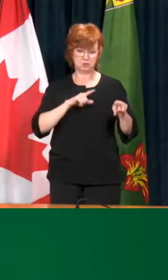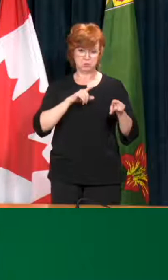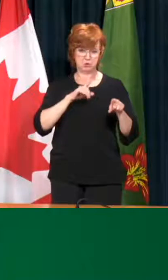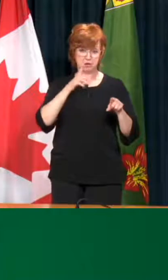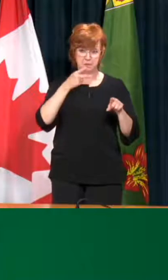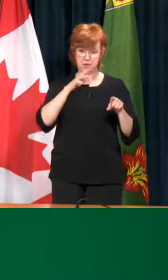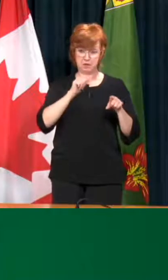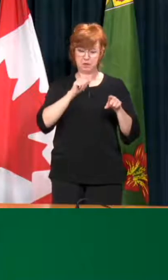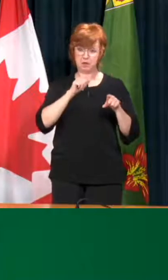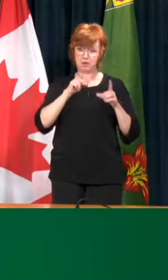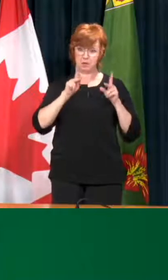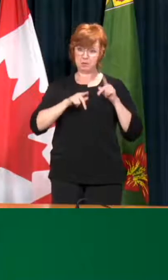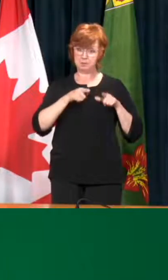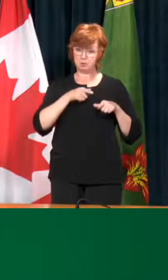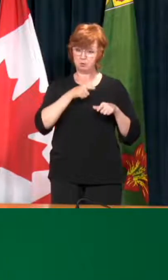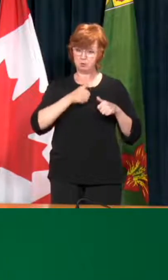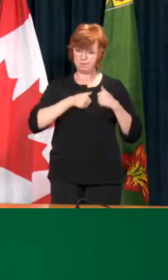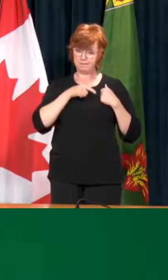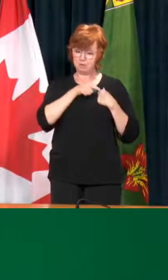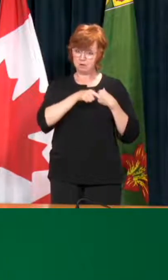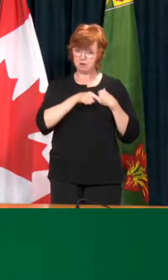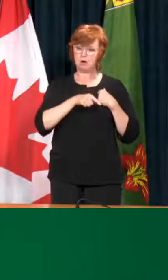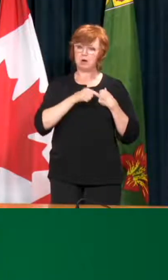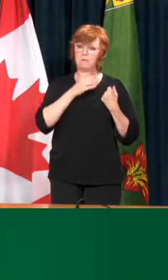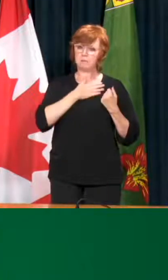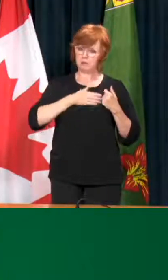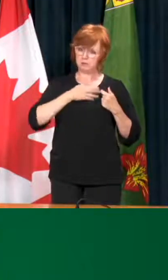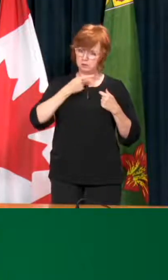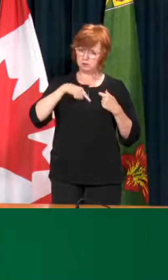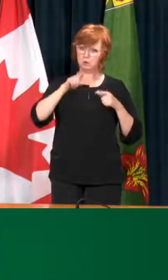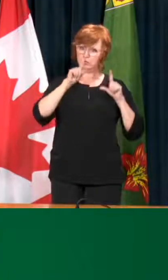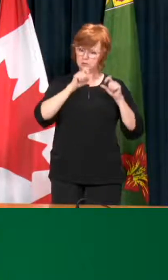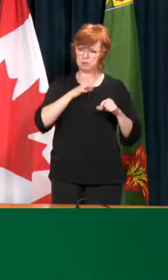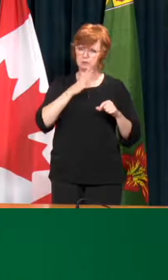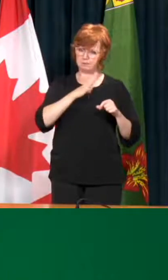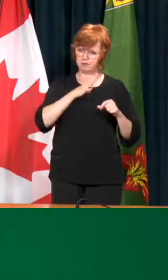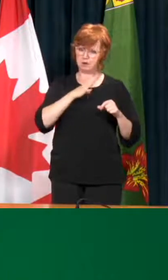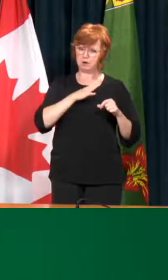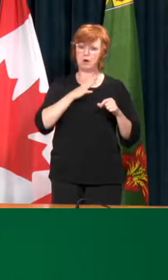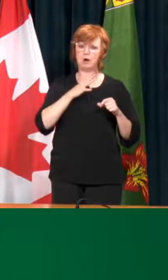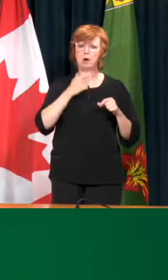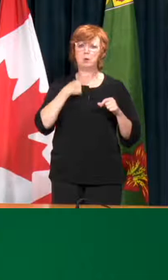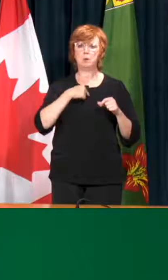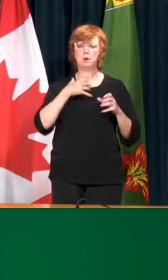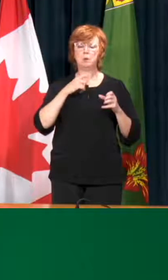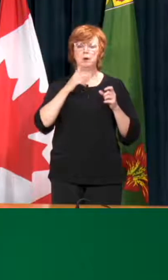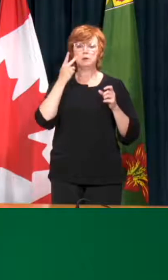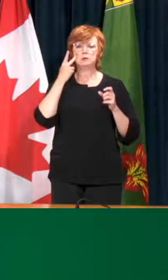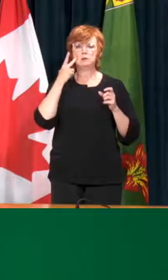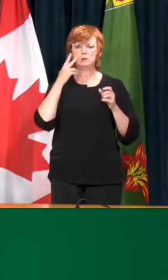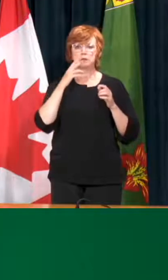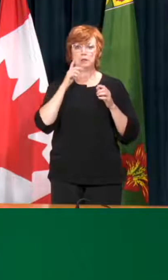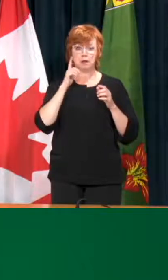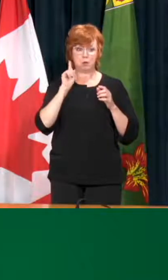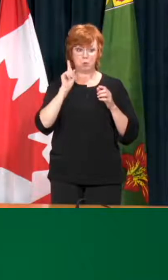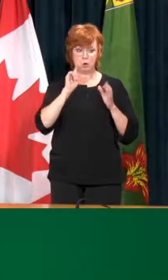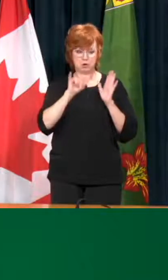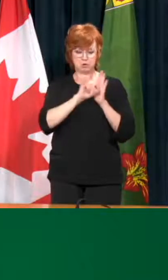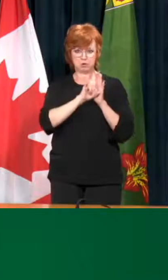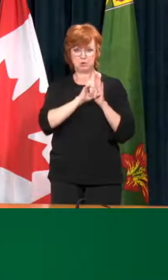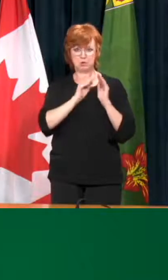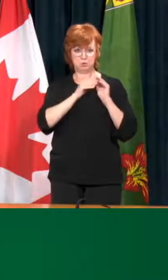lets a better understanding of is there community transmission and how to control that. But I